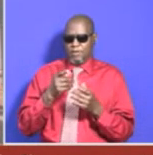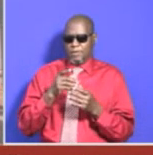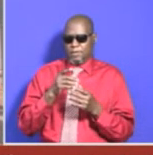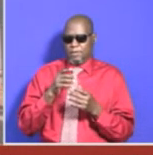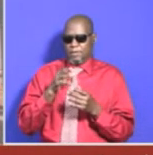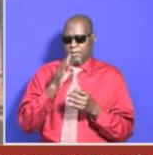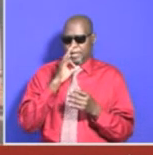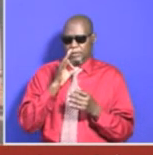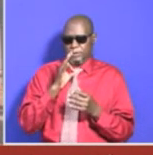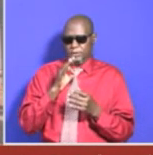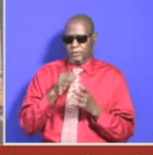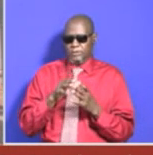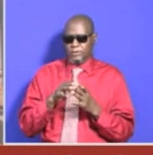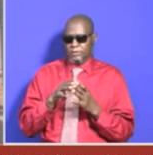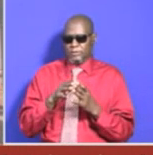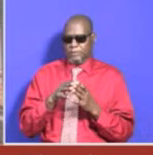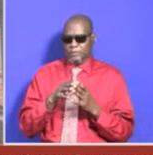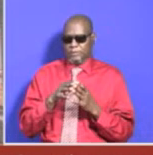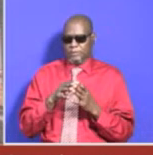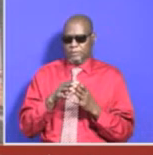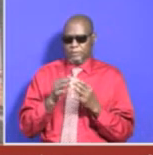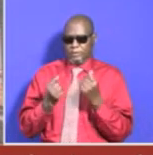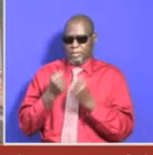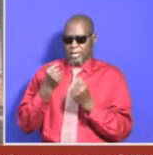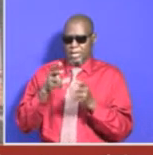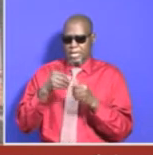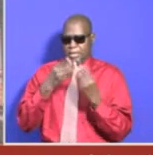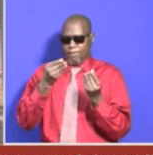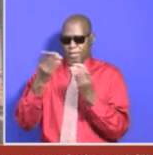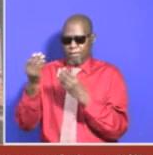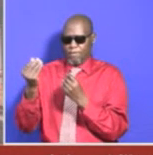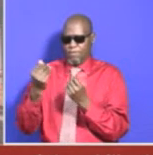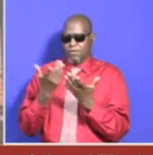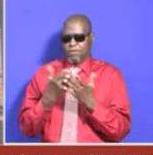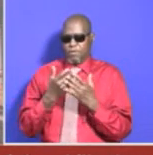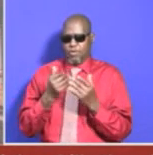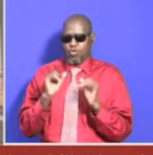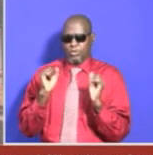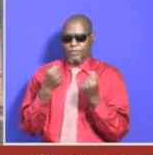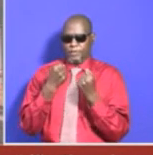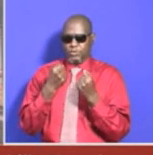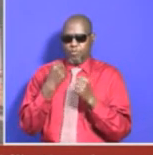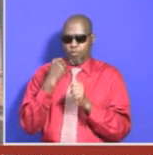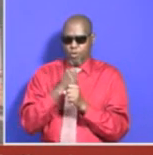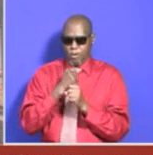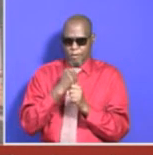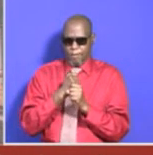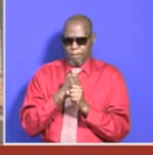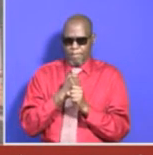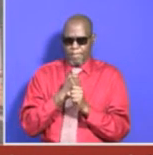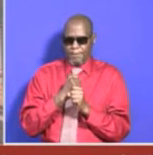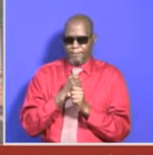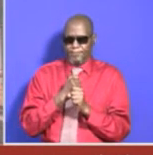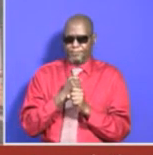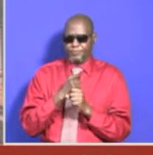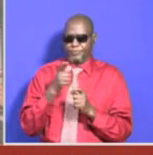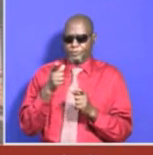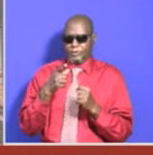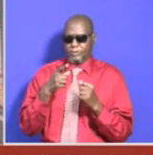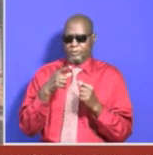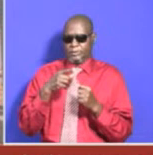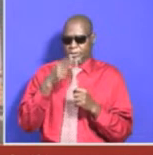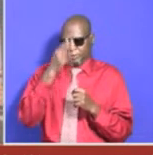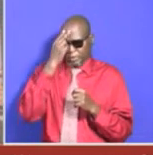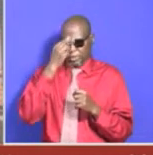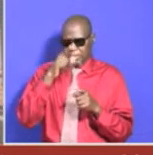the conservation efforts. The CS also say that the county is among 6 pilot counties that receive funding